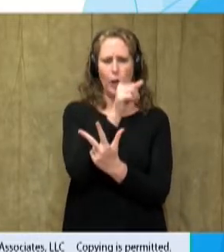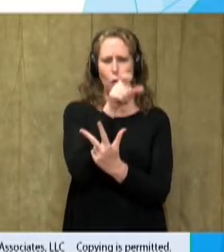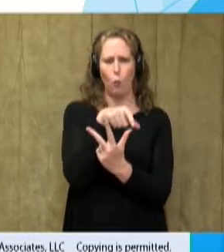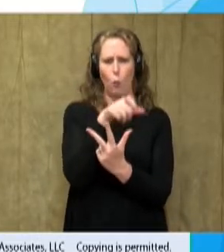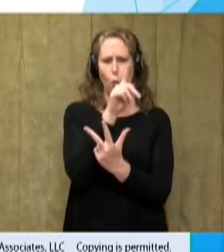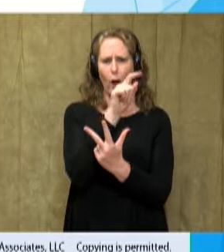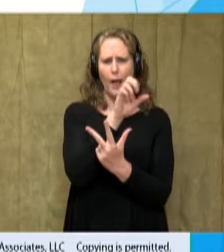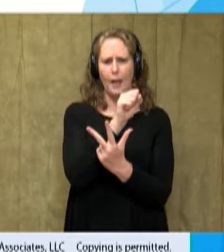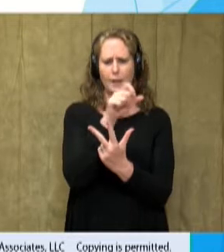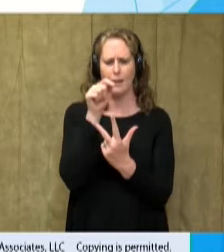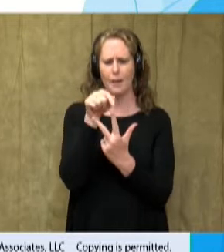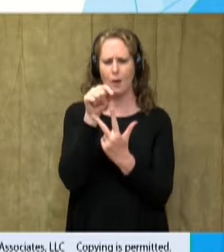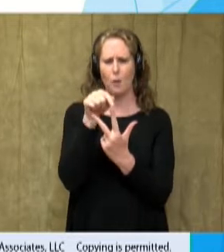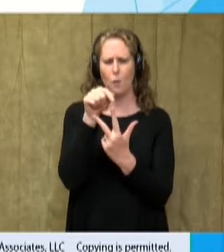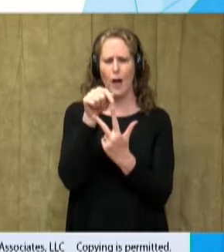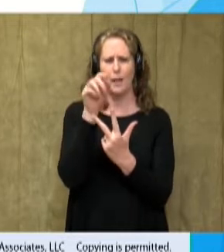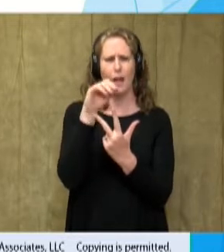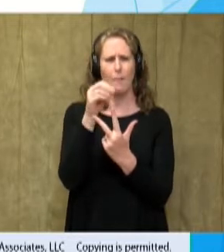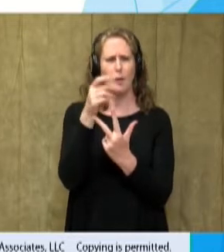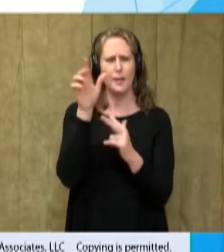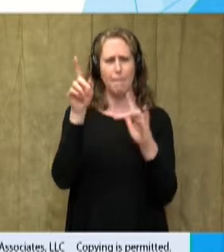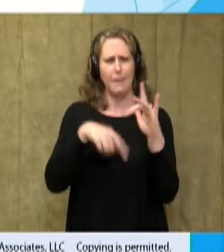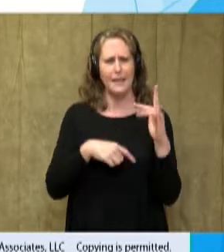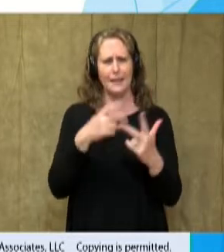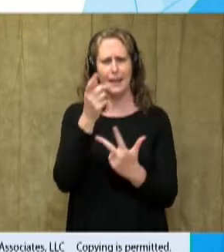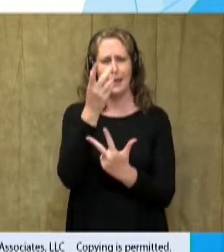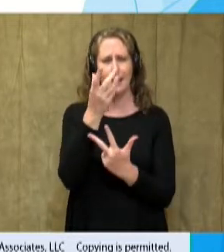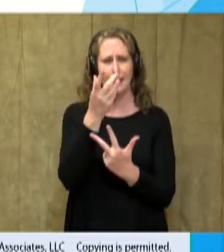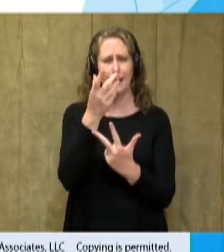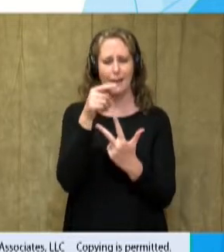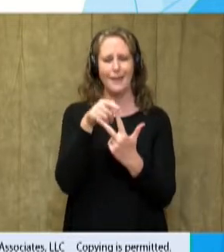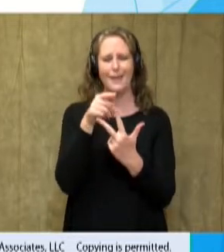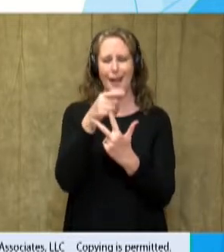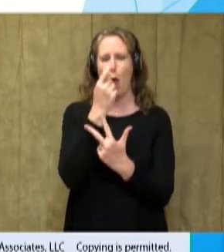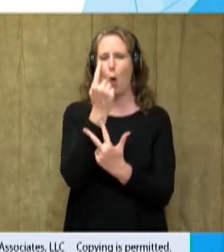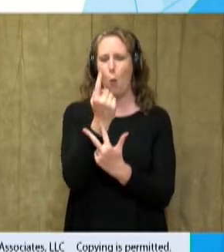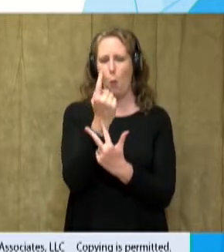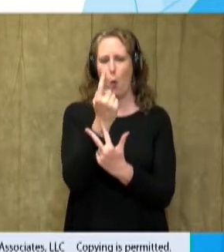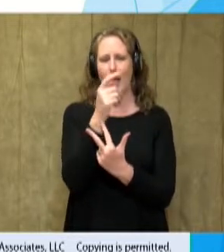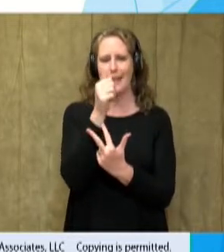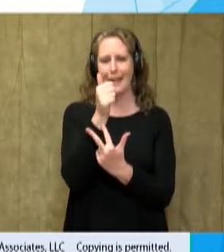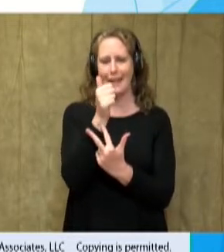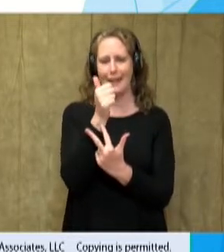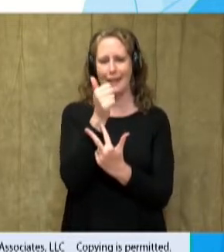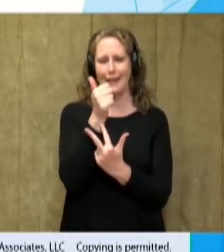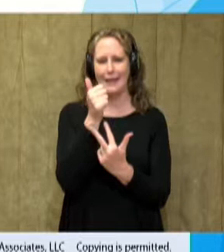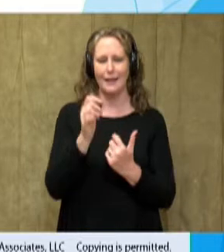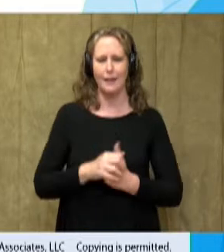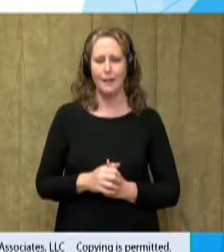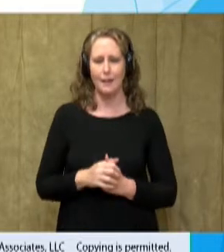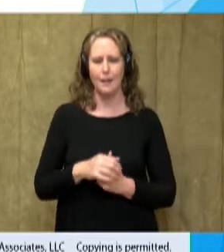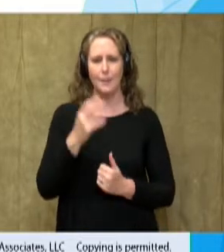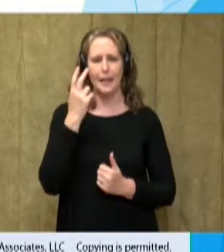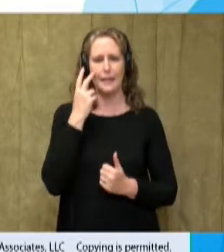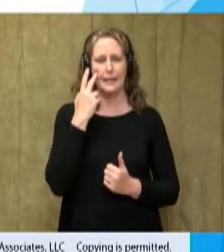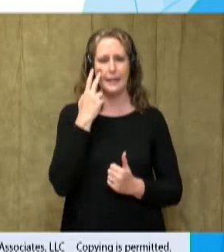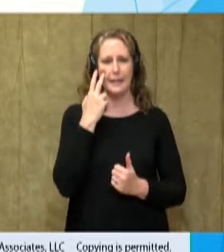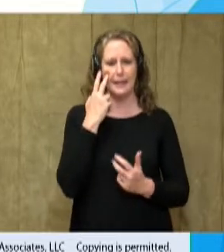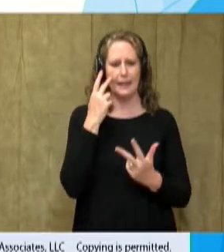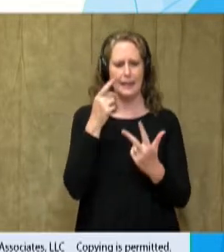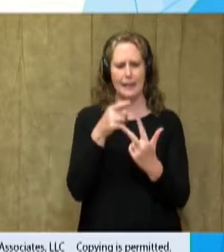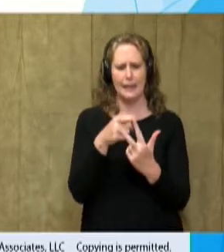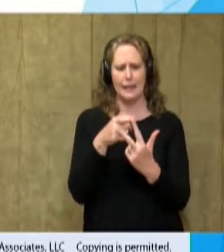is missing from that tens place? That's right, there is 1 10. But let's see, if we wanted